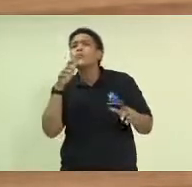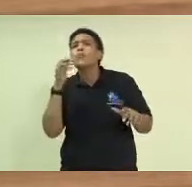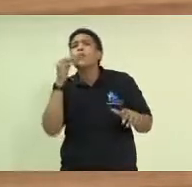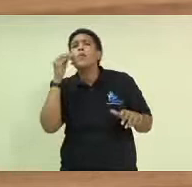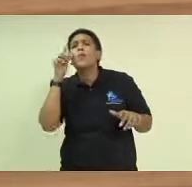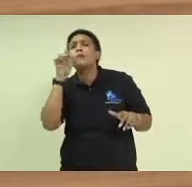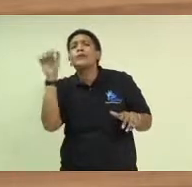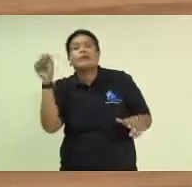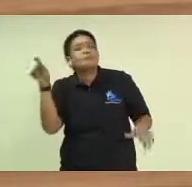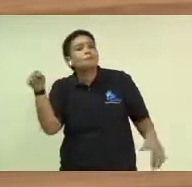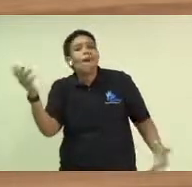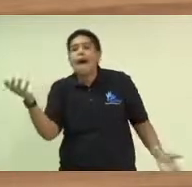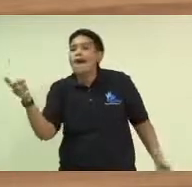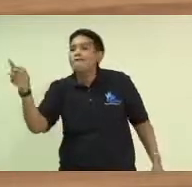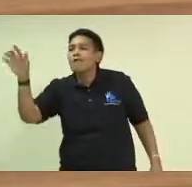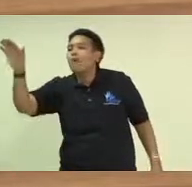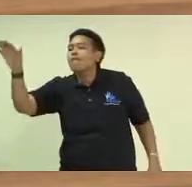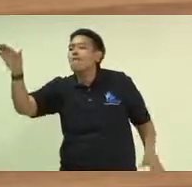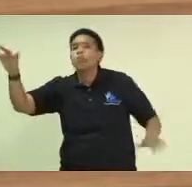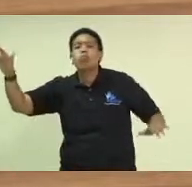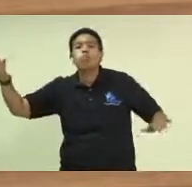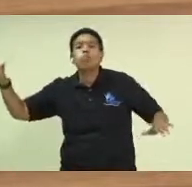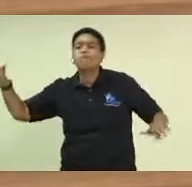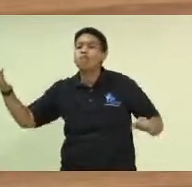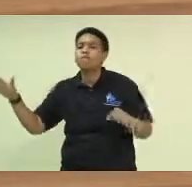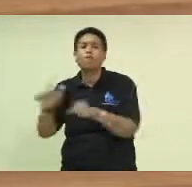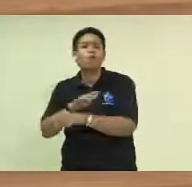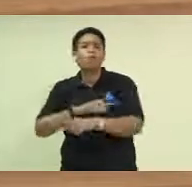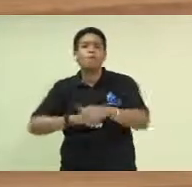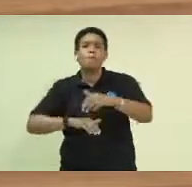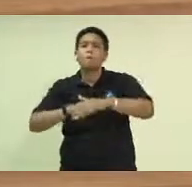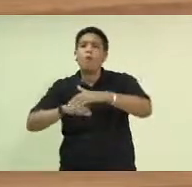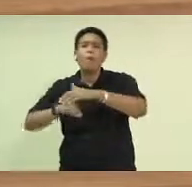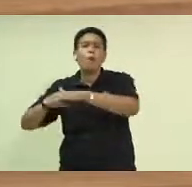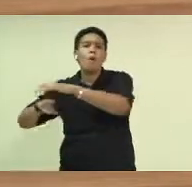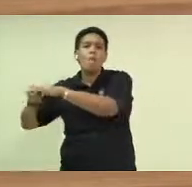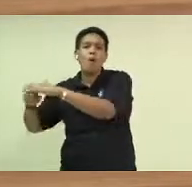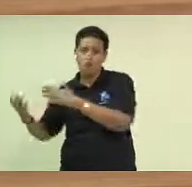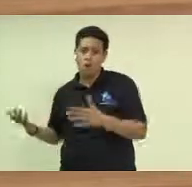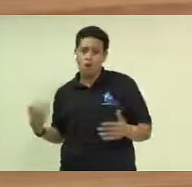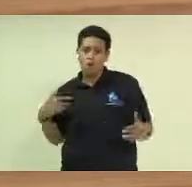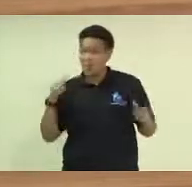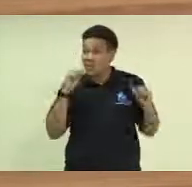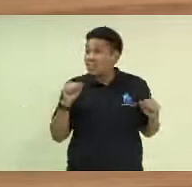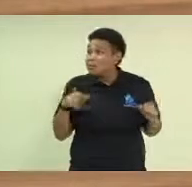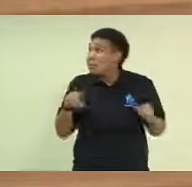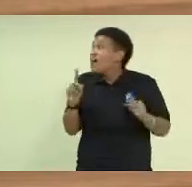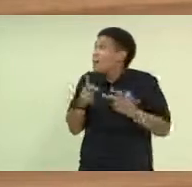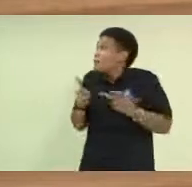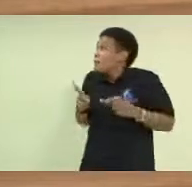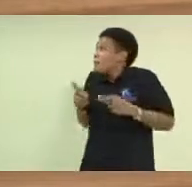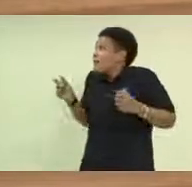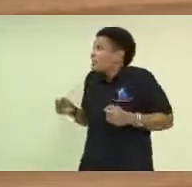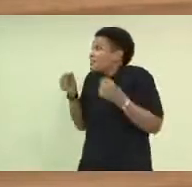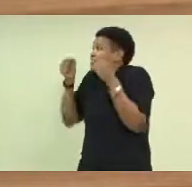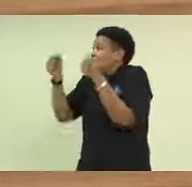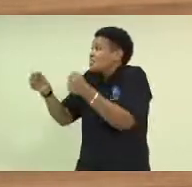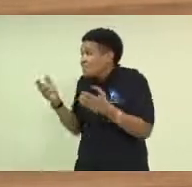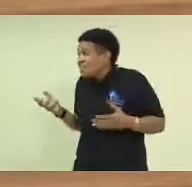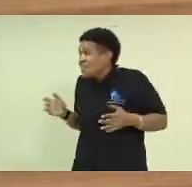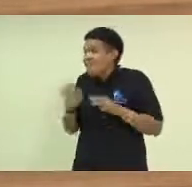accommodate social cases in hospital, and we are unable to locate and we are unable to identify the